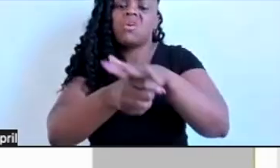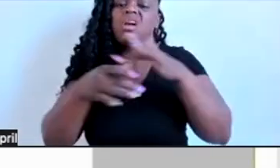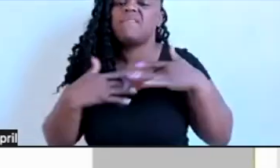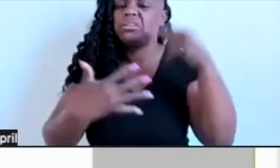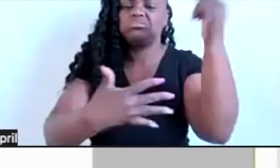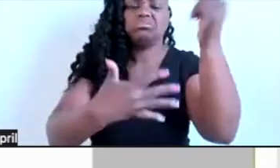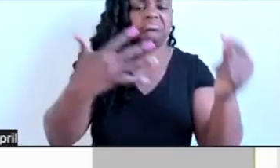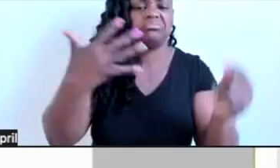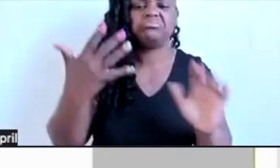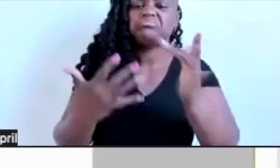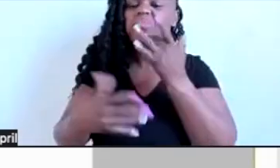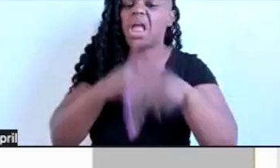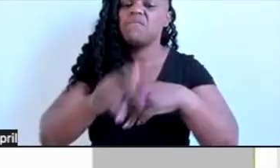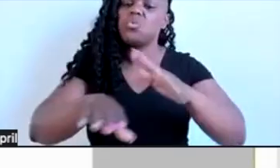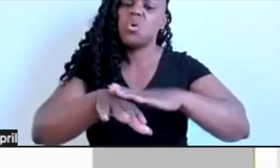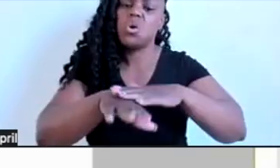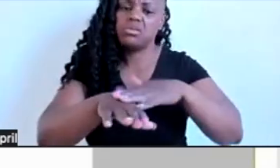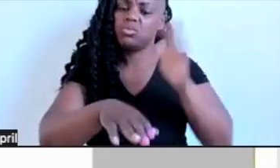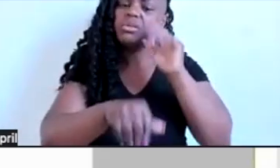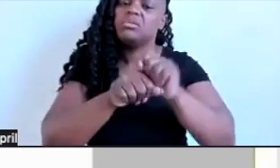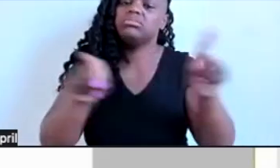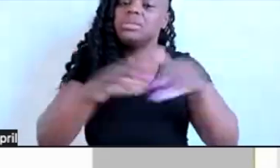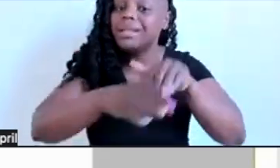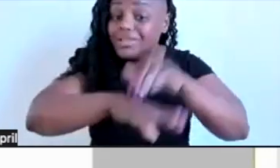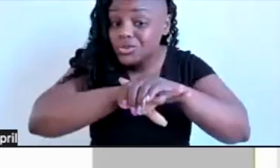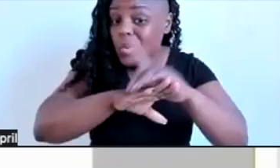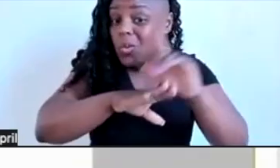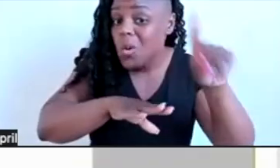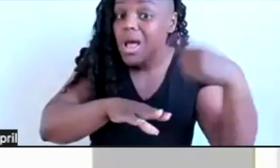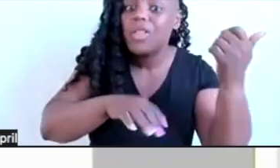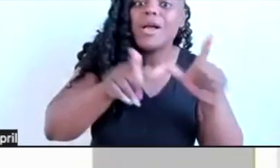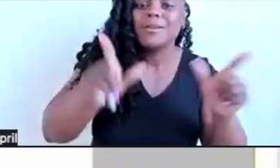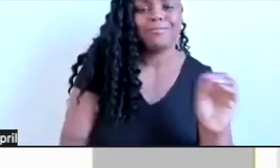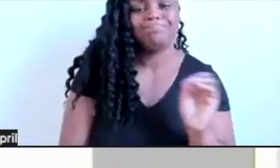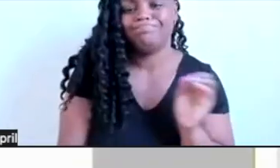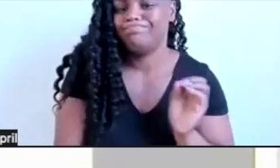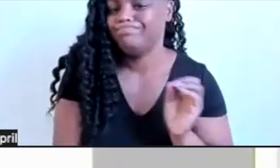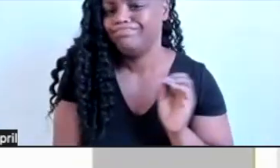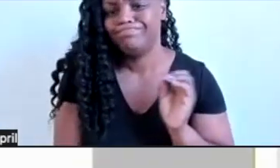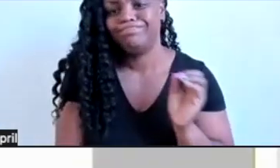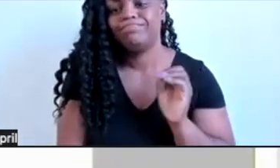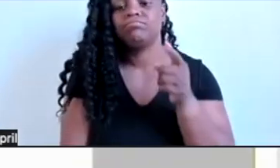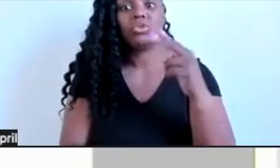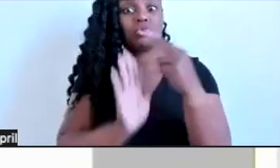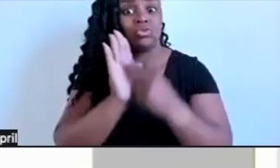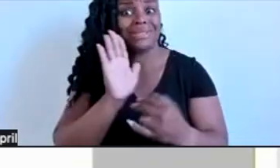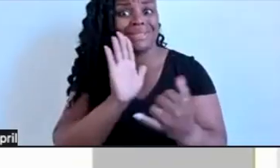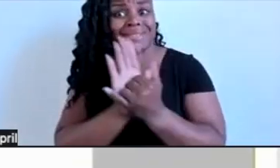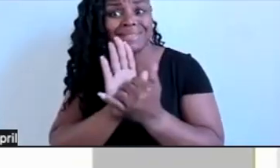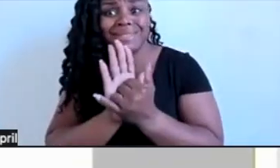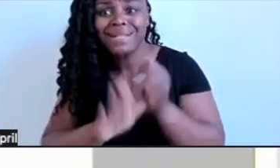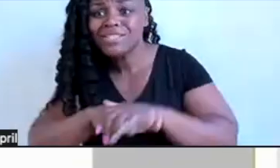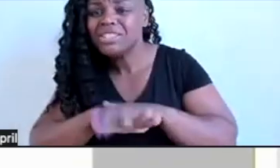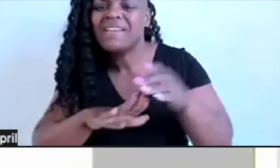English, you'll need to have a plan to have the information interpreted for you until we have a better solution. There is a